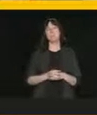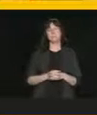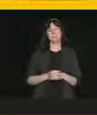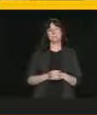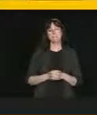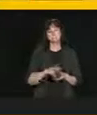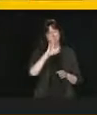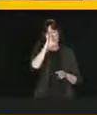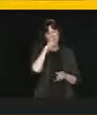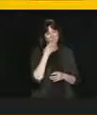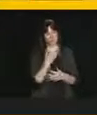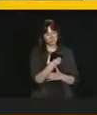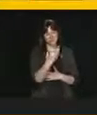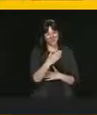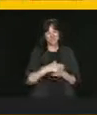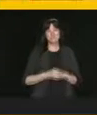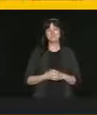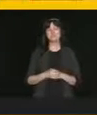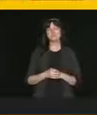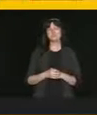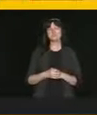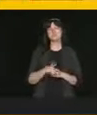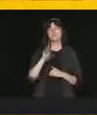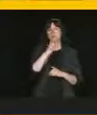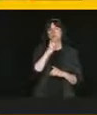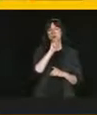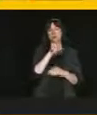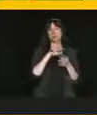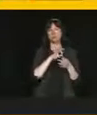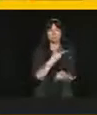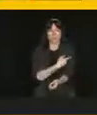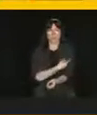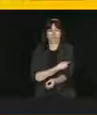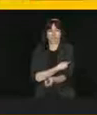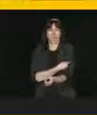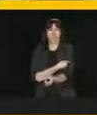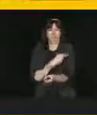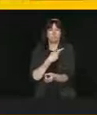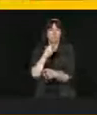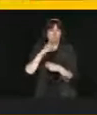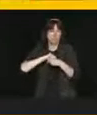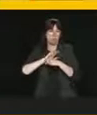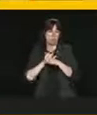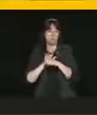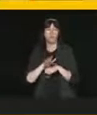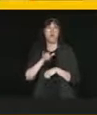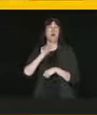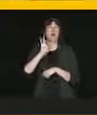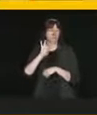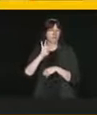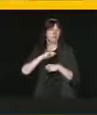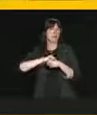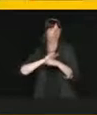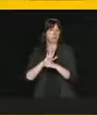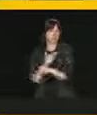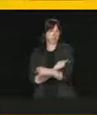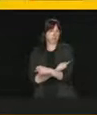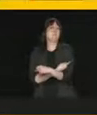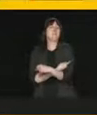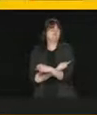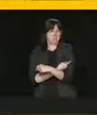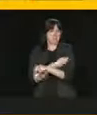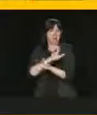Good morning, Prime Minister. I wanted to ask you again about vaccines. If and when a vaccine does become available, do you envision it